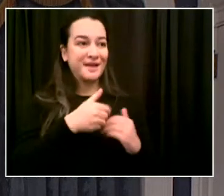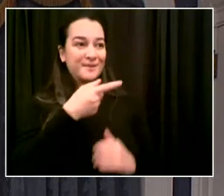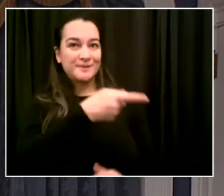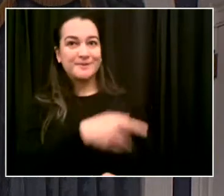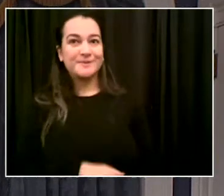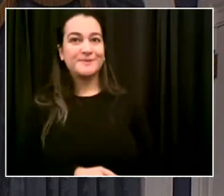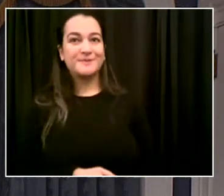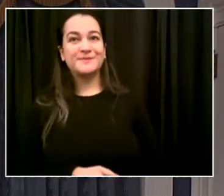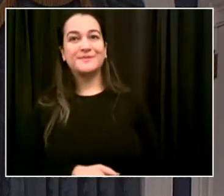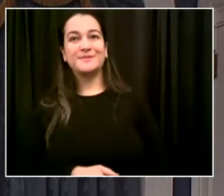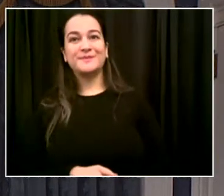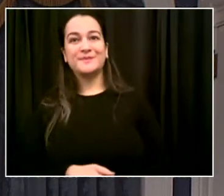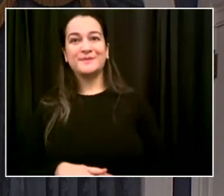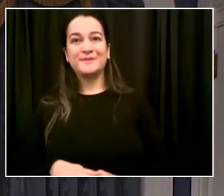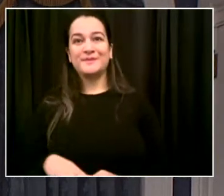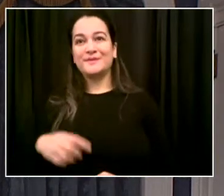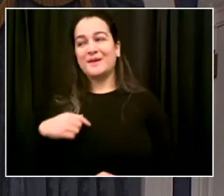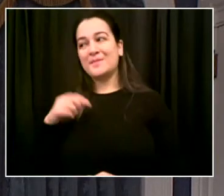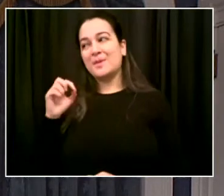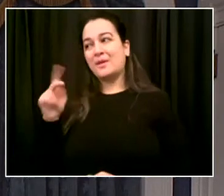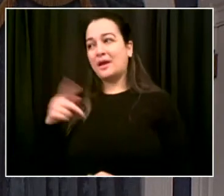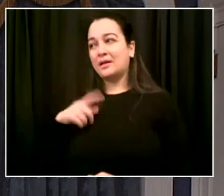happy, Dana.